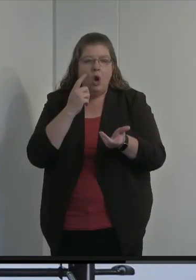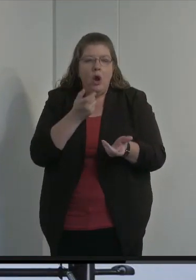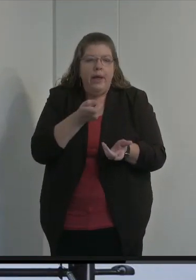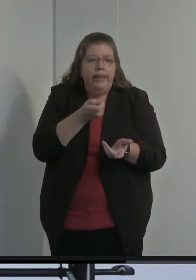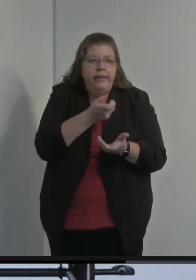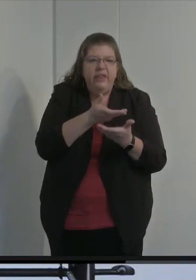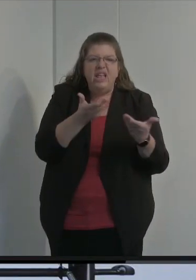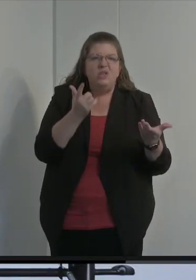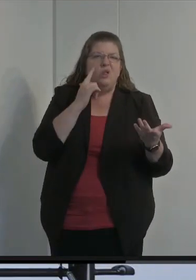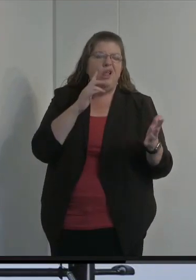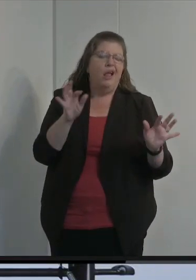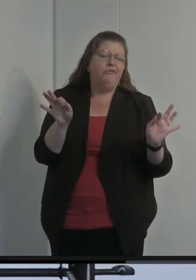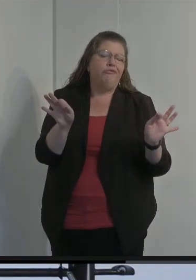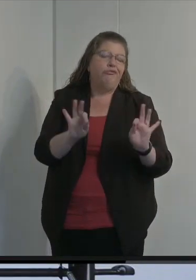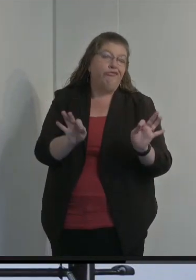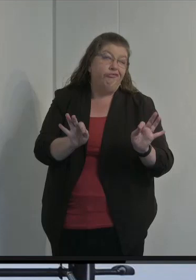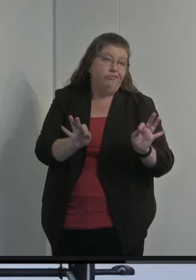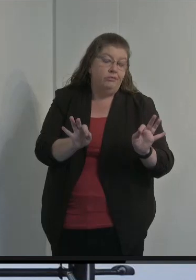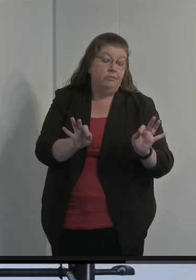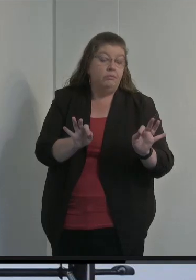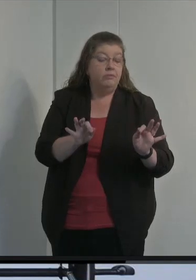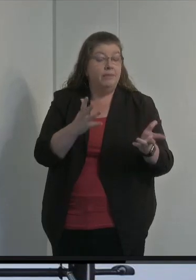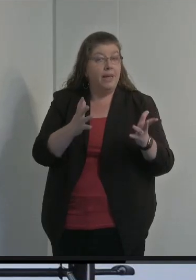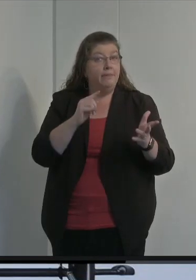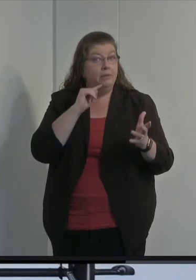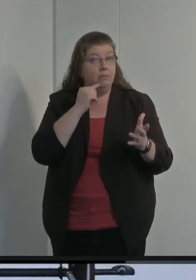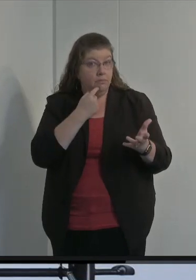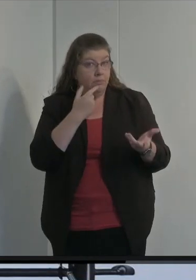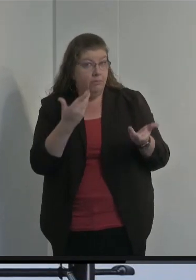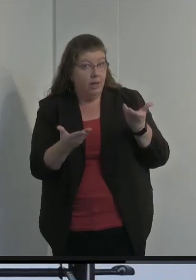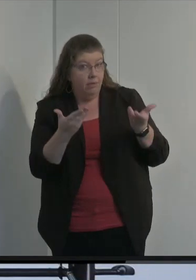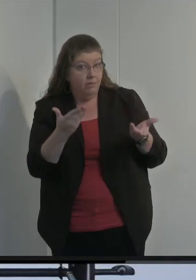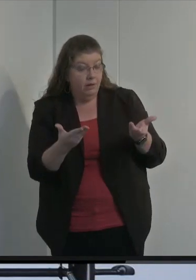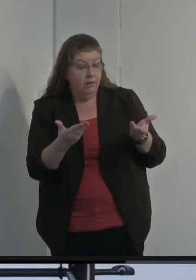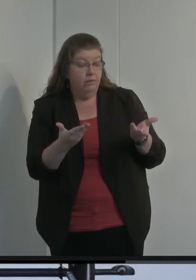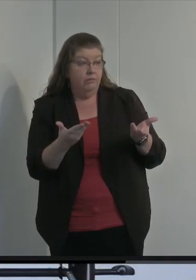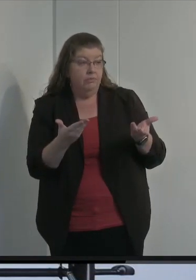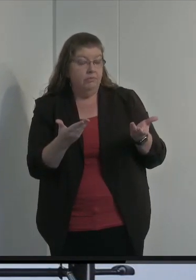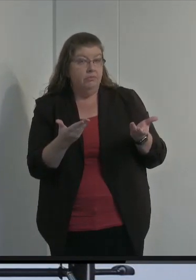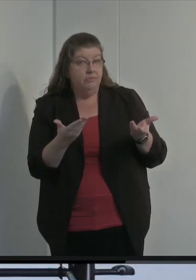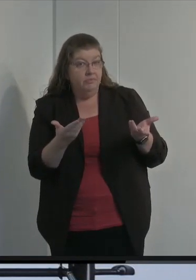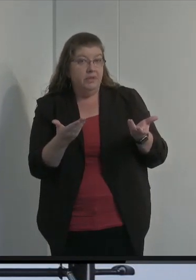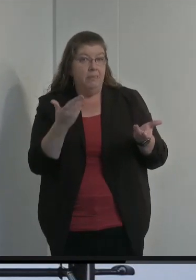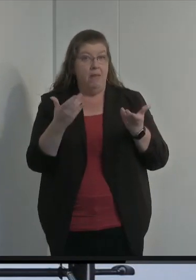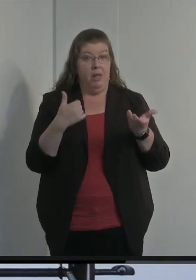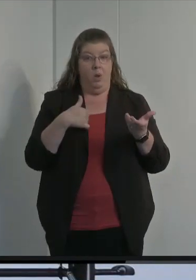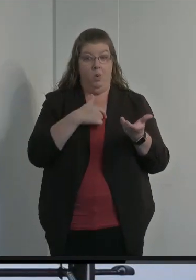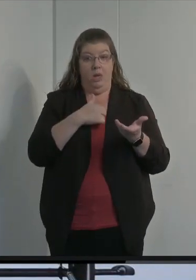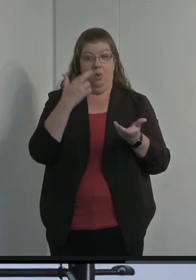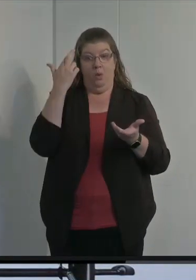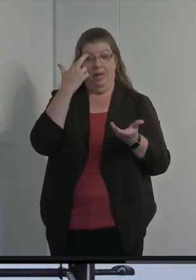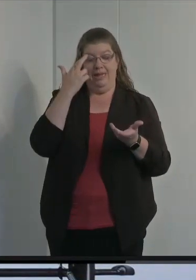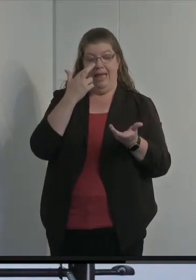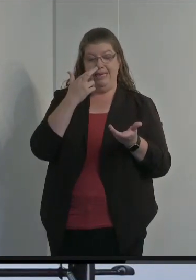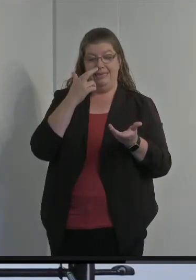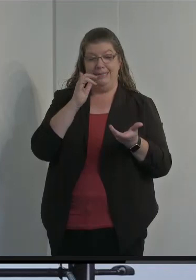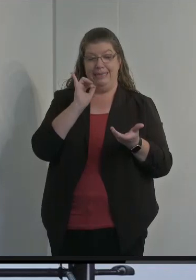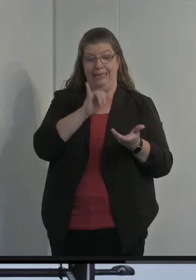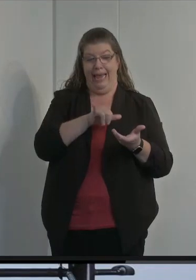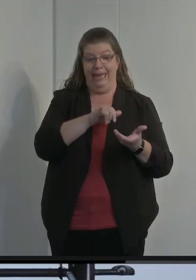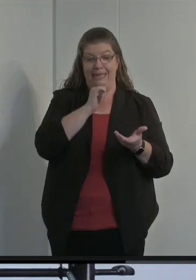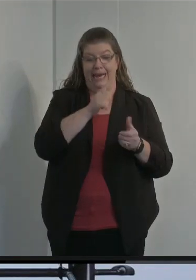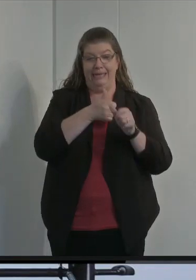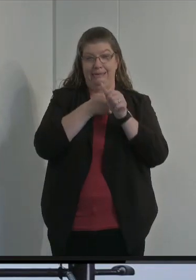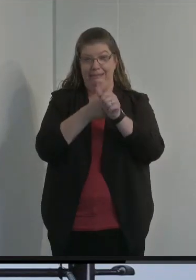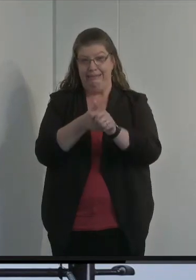we have thought were not consequential, but we're doing, even though we probably recognize that was outside of the